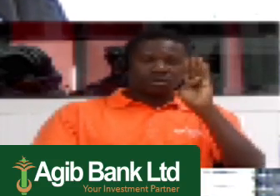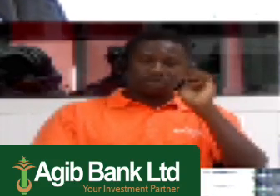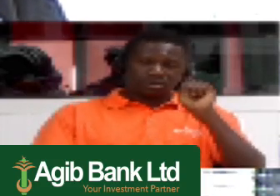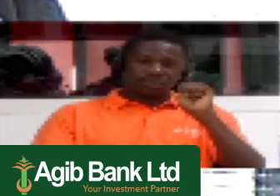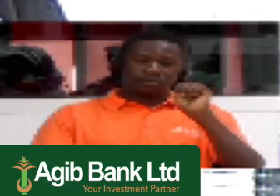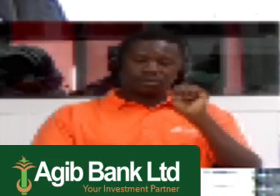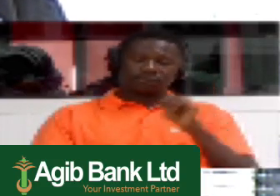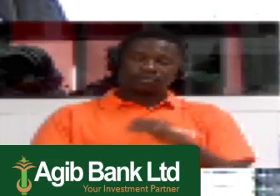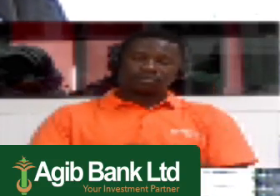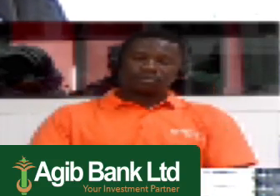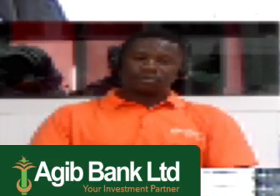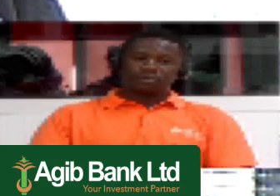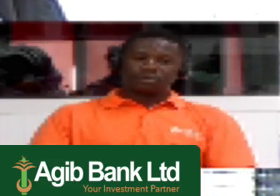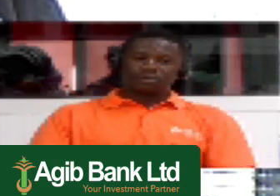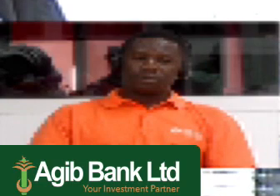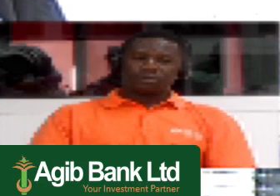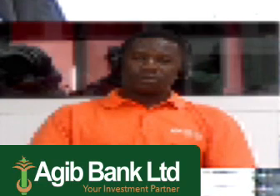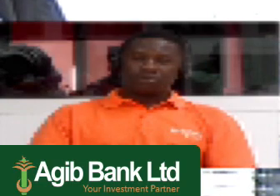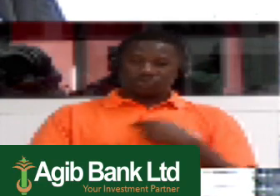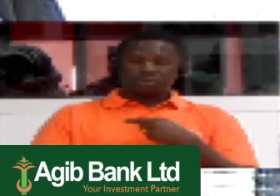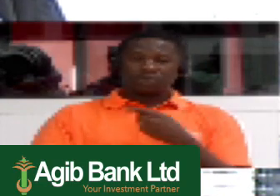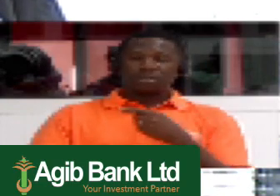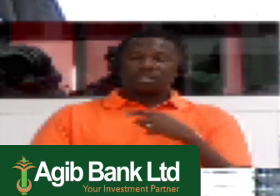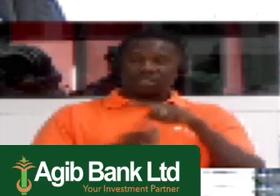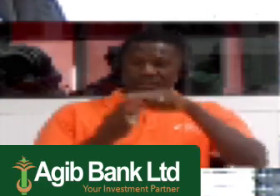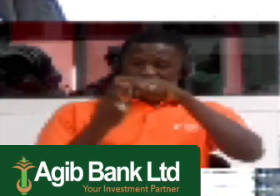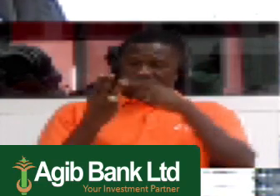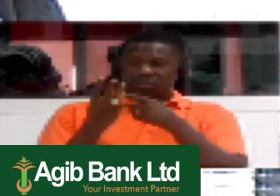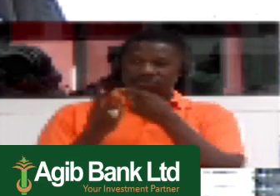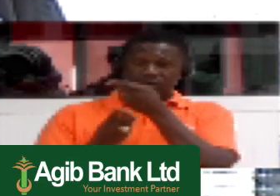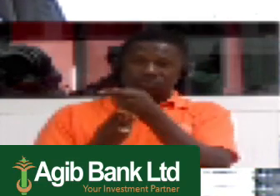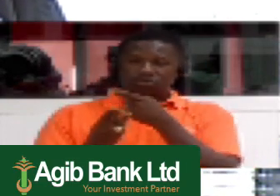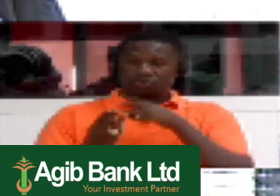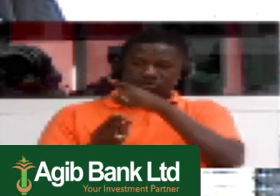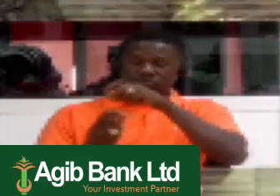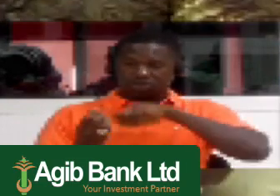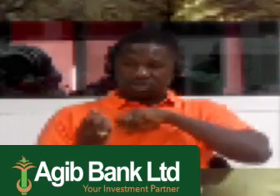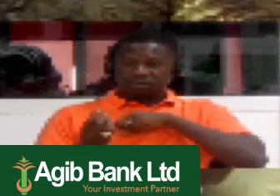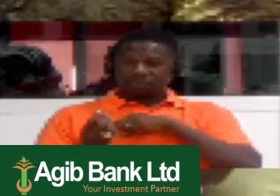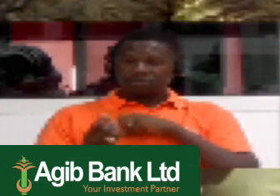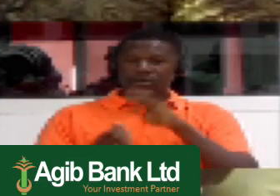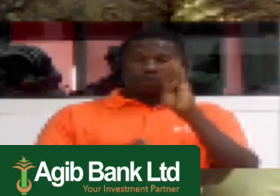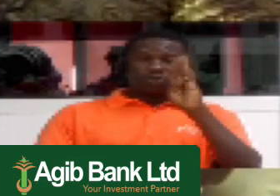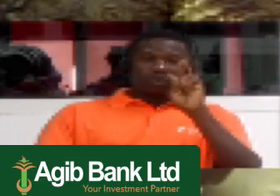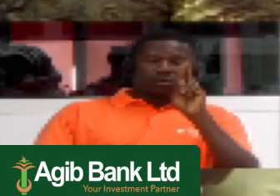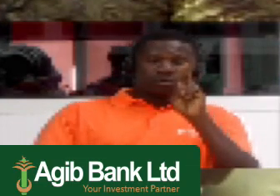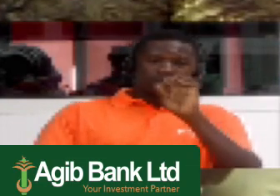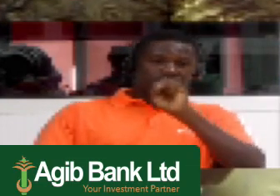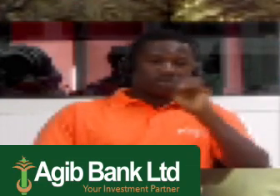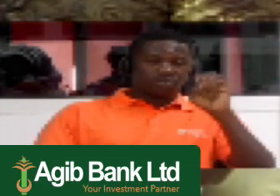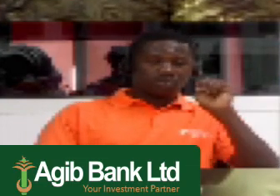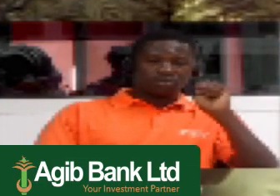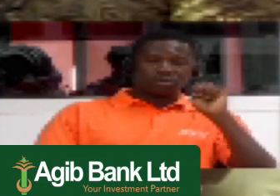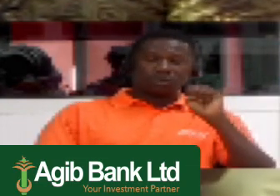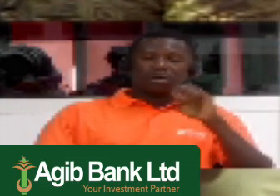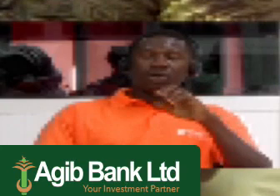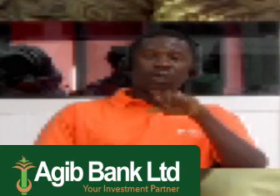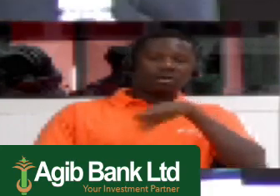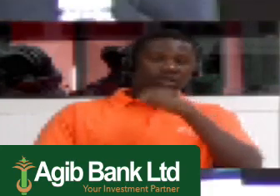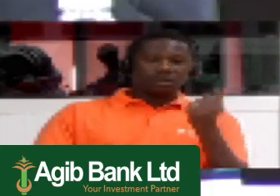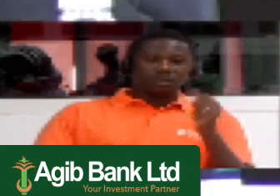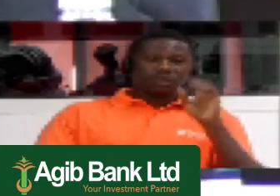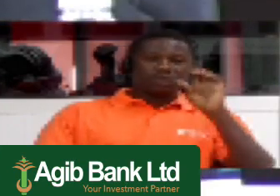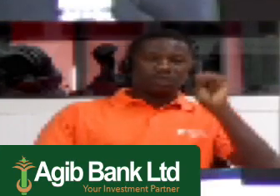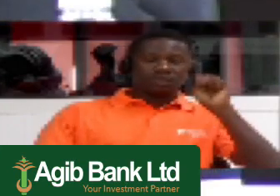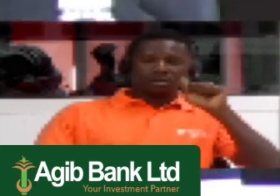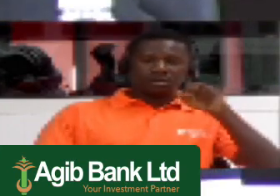So the three of you, yourself, Buso and Sambu, were briefed to go and answer to General